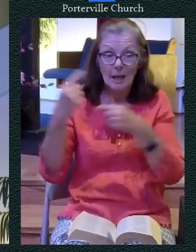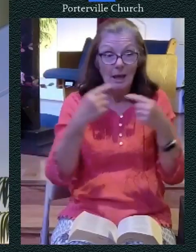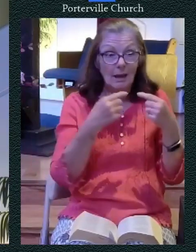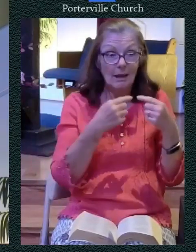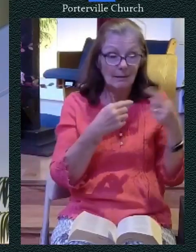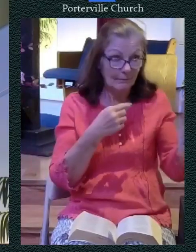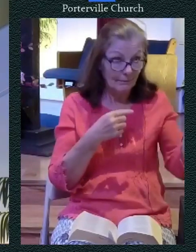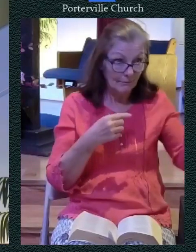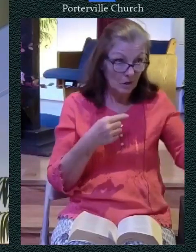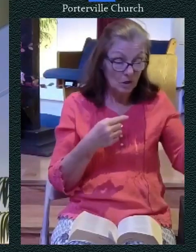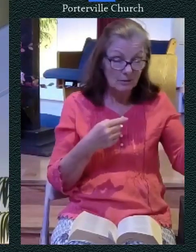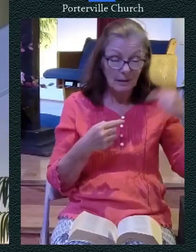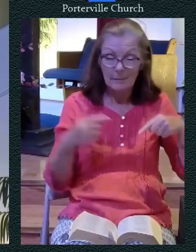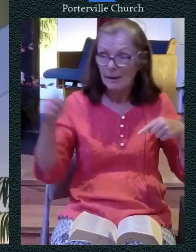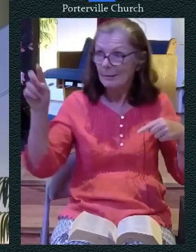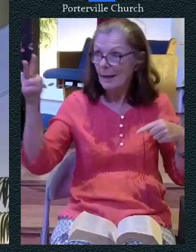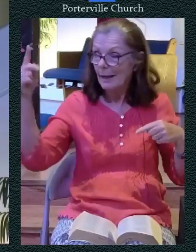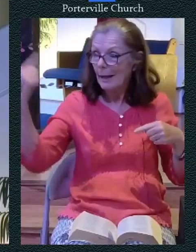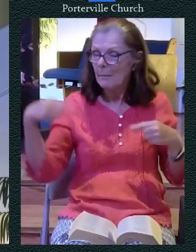know, how can I learn